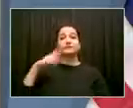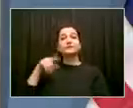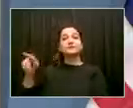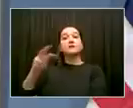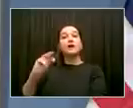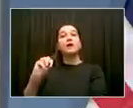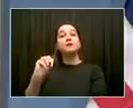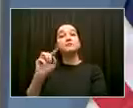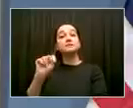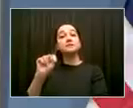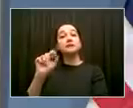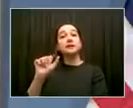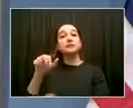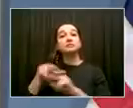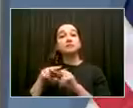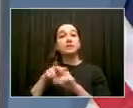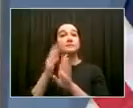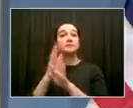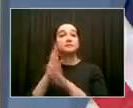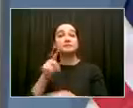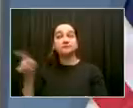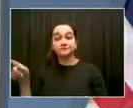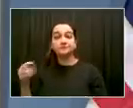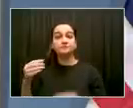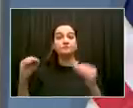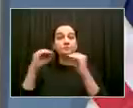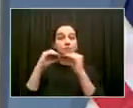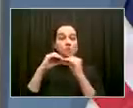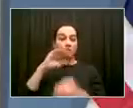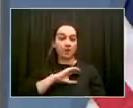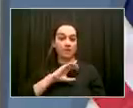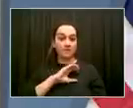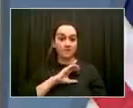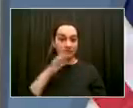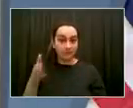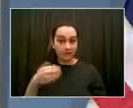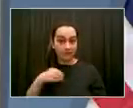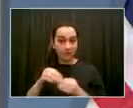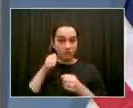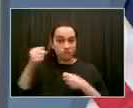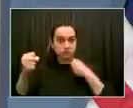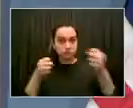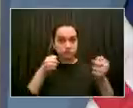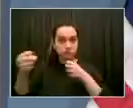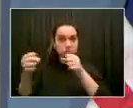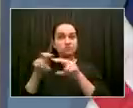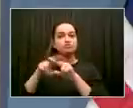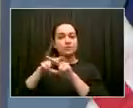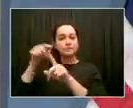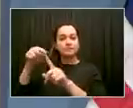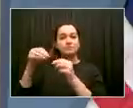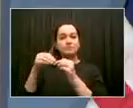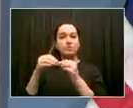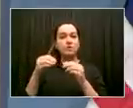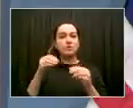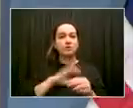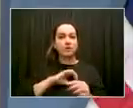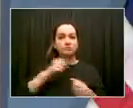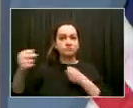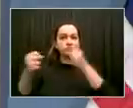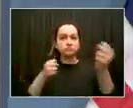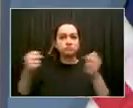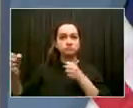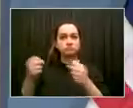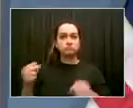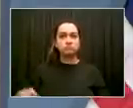date. We know there's a lot of factors into that. The ridership is down, et cetera, but we're seeing a lot of positive things come out of that deployment